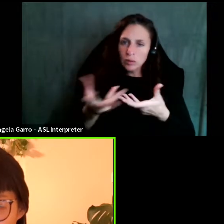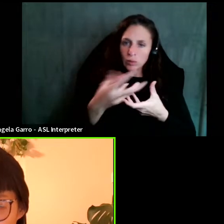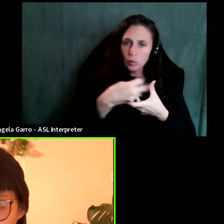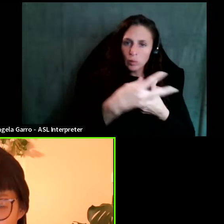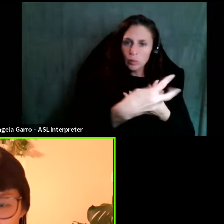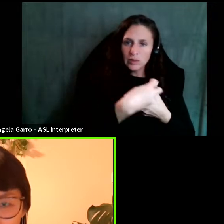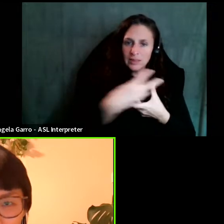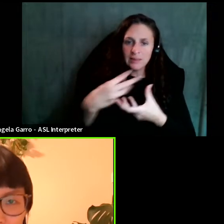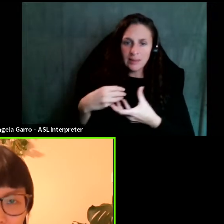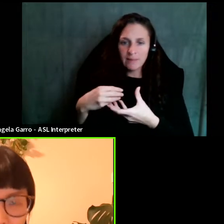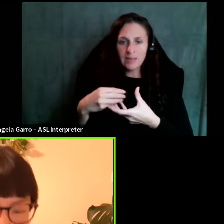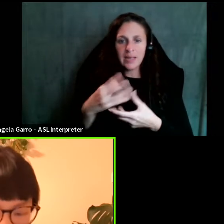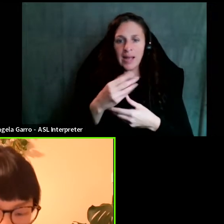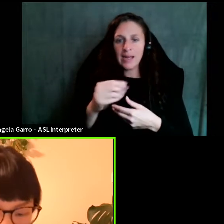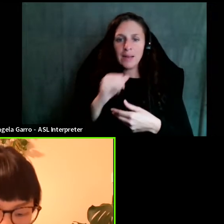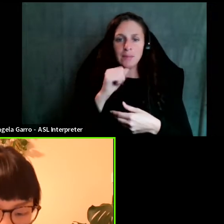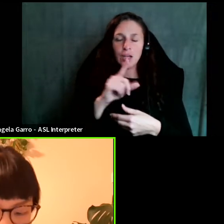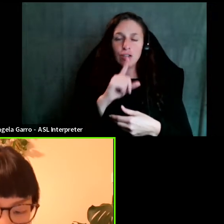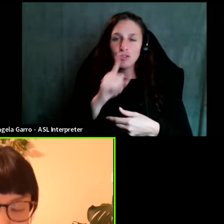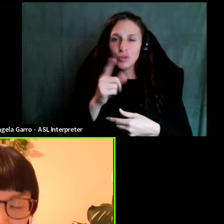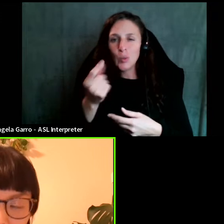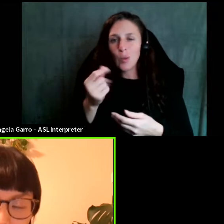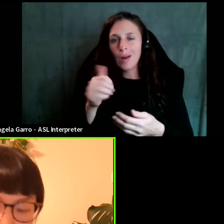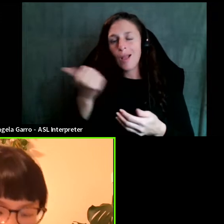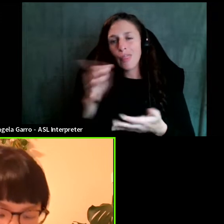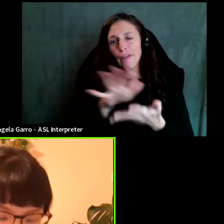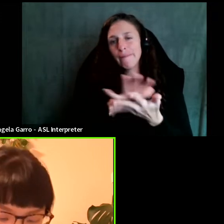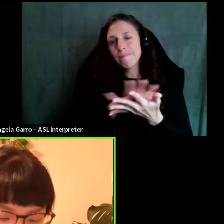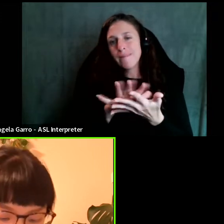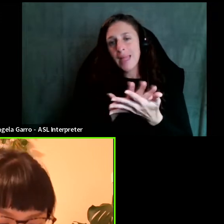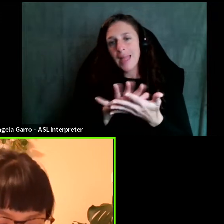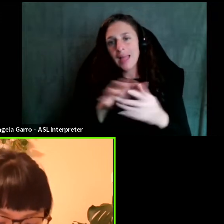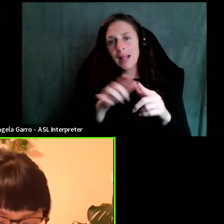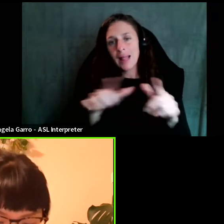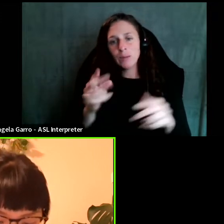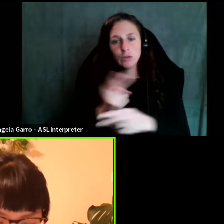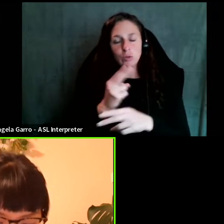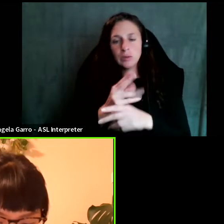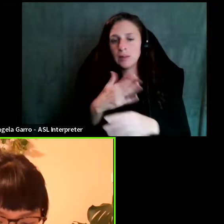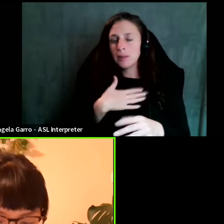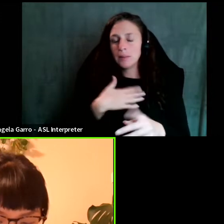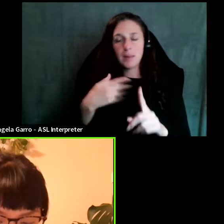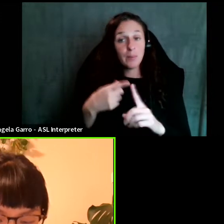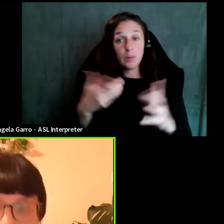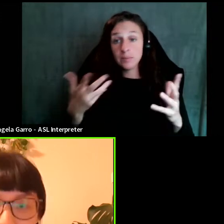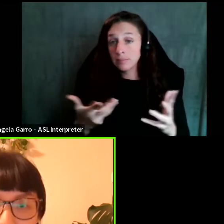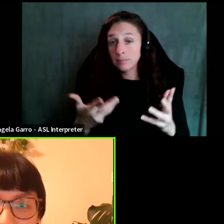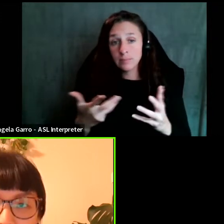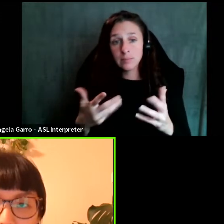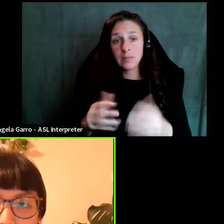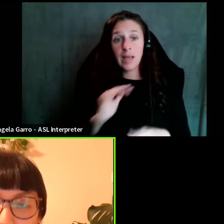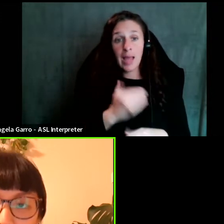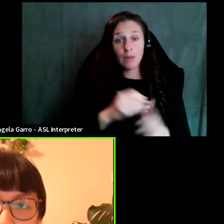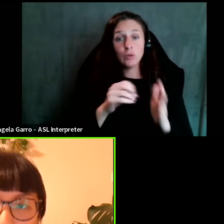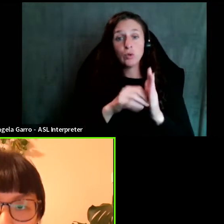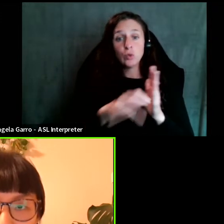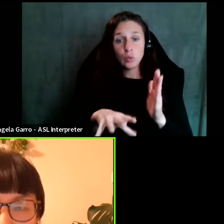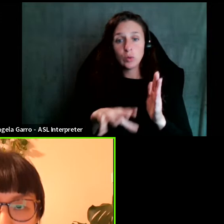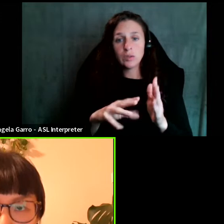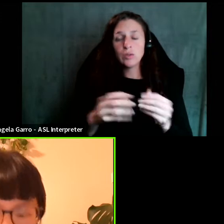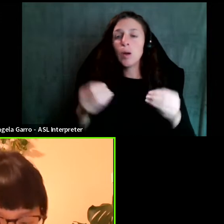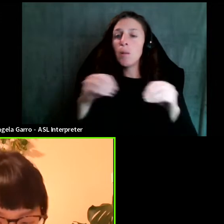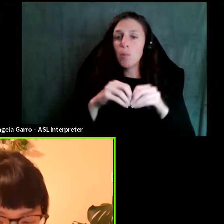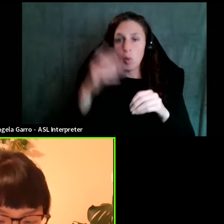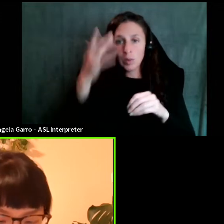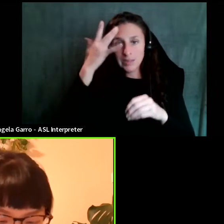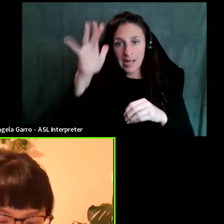sure what other vague language it uses. But my point is this: our students are more intelligent